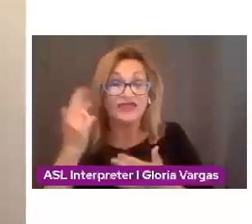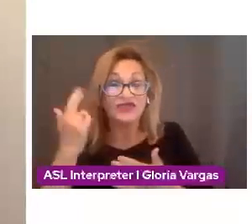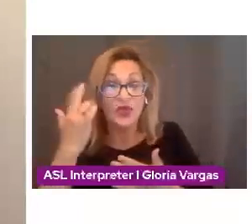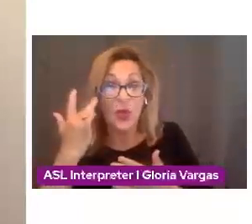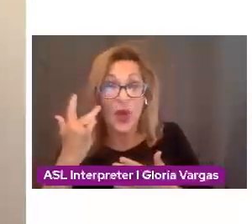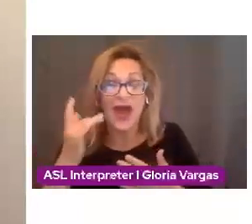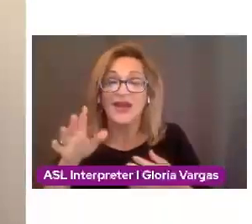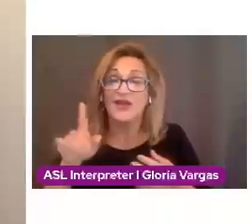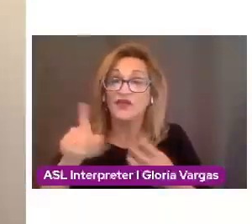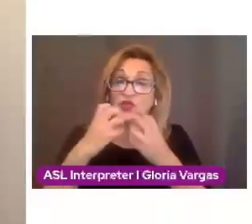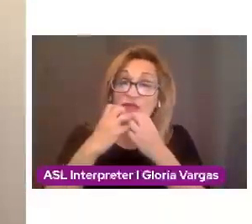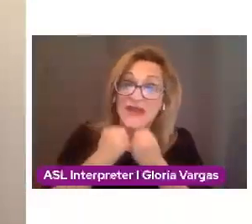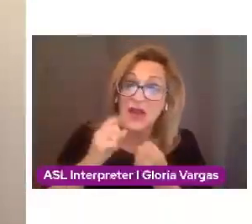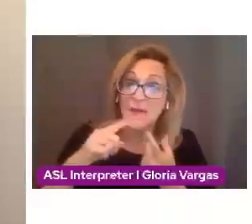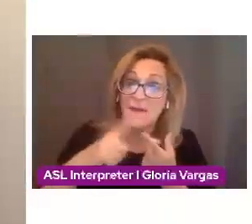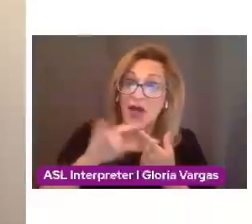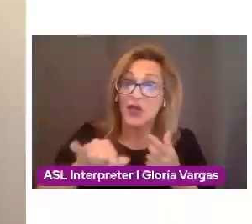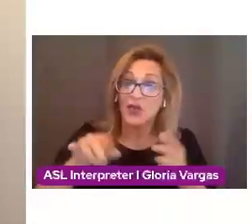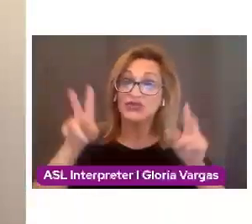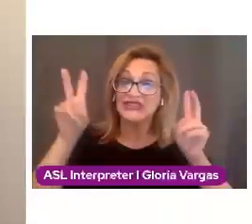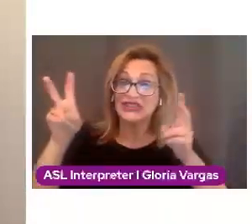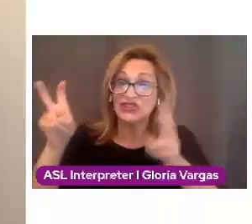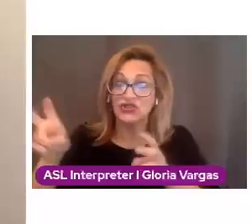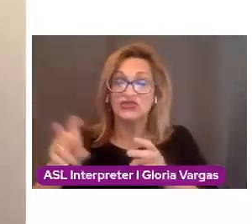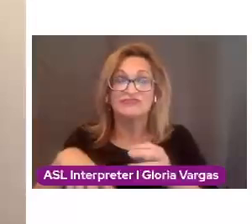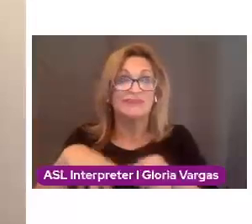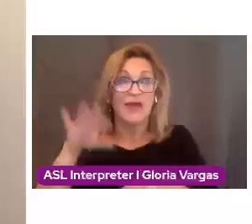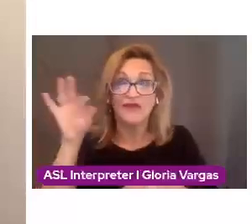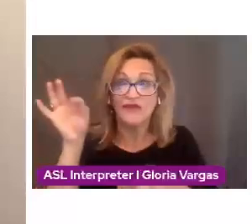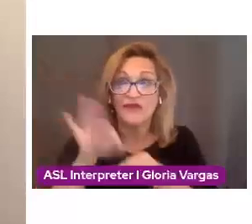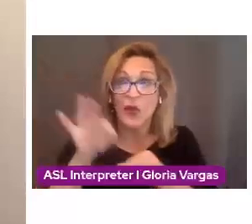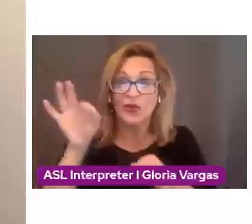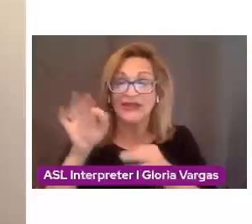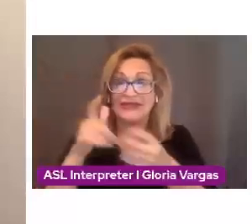and expanding a